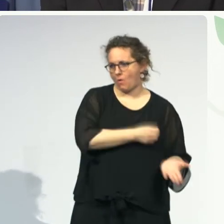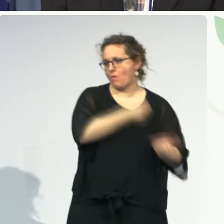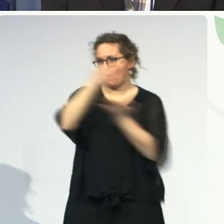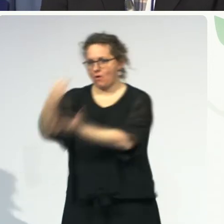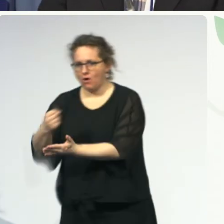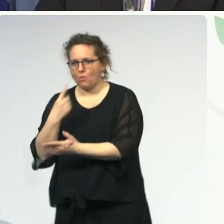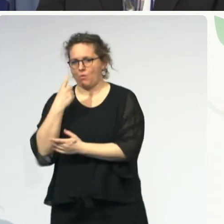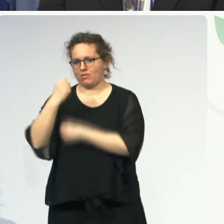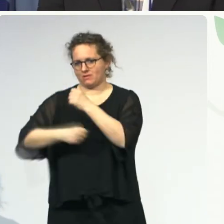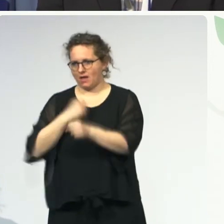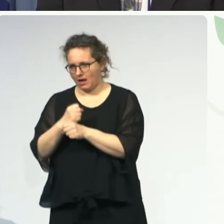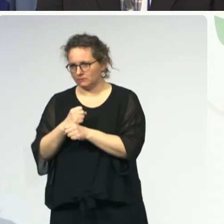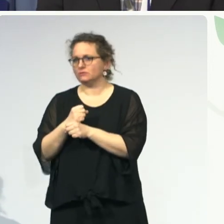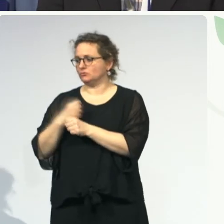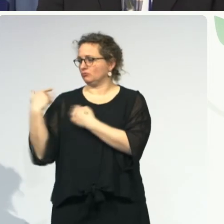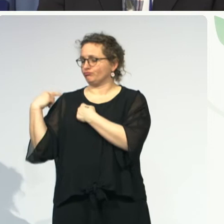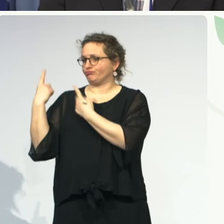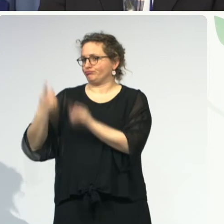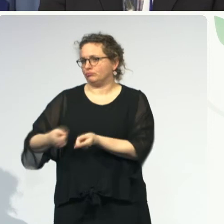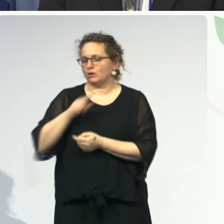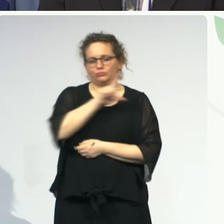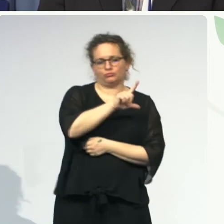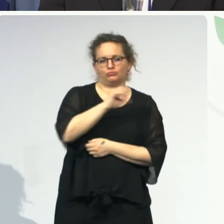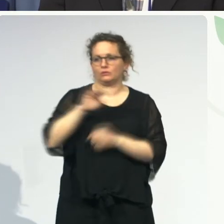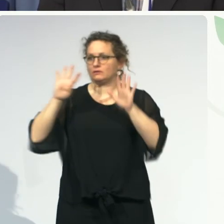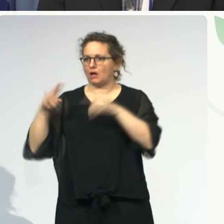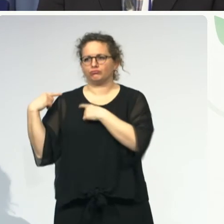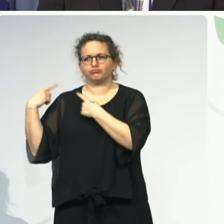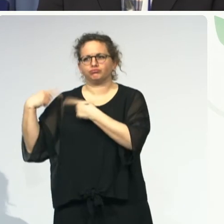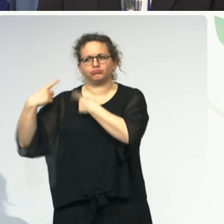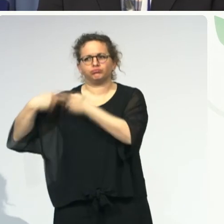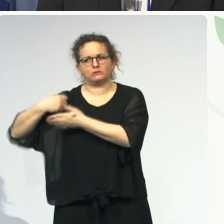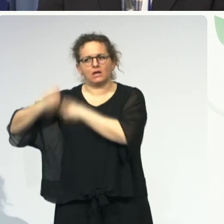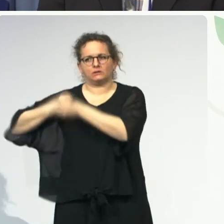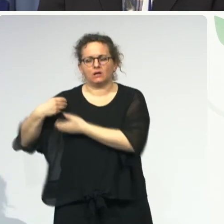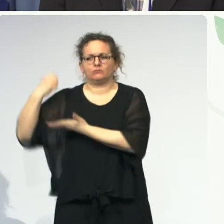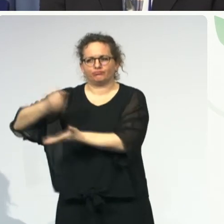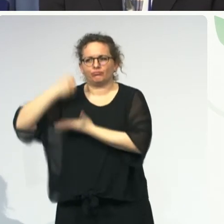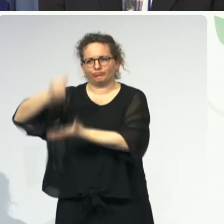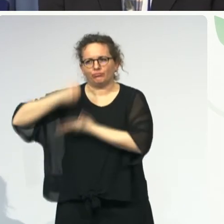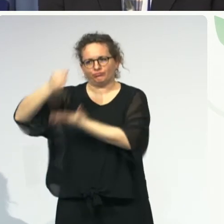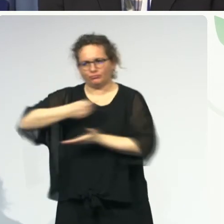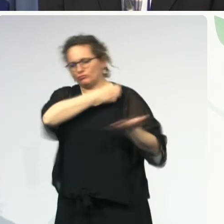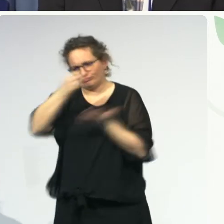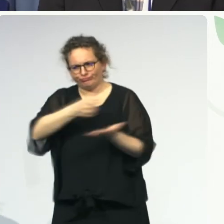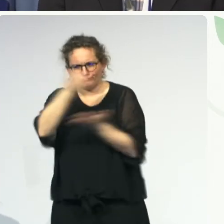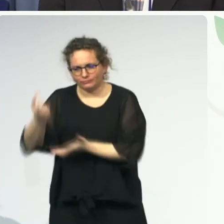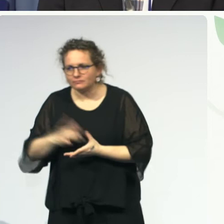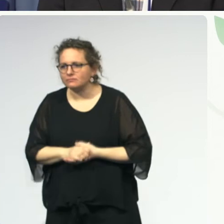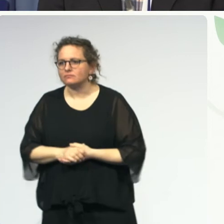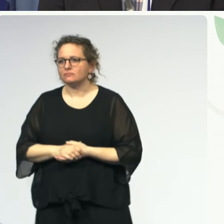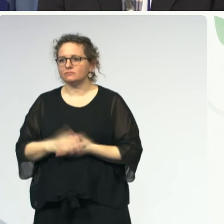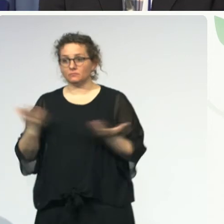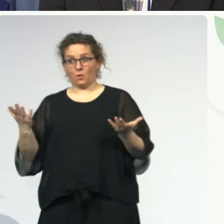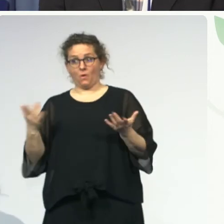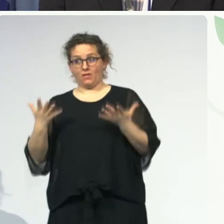Uganda. The main pillars of our work are education. Altogether, we have 17 own schools and